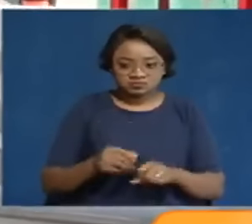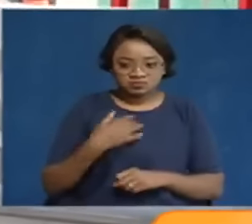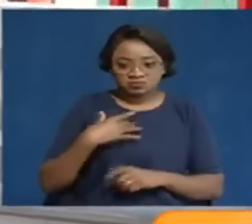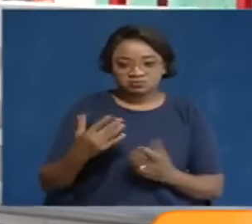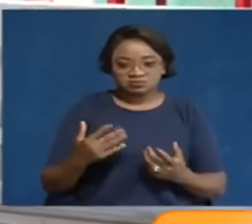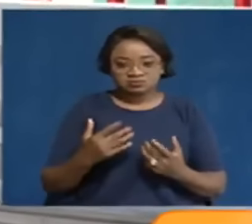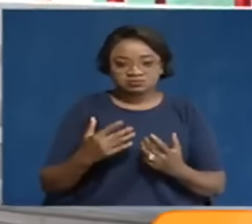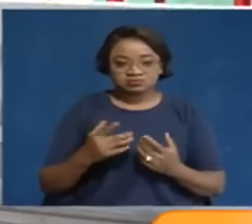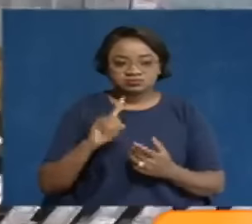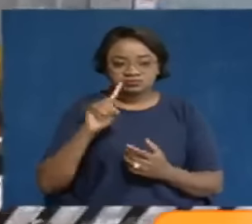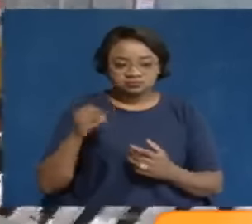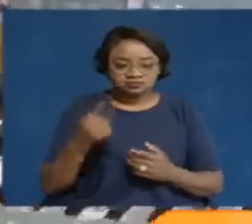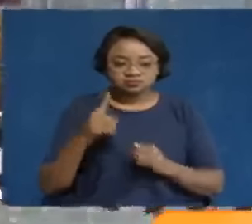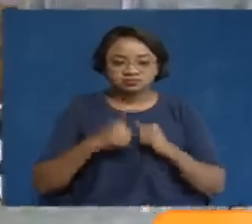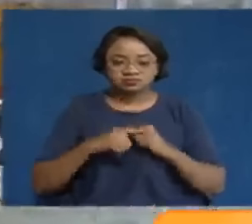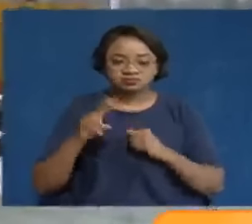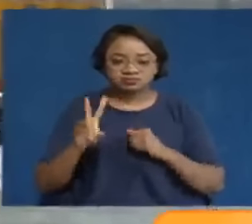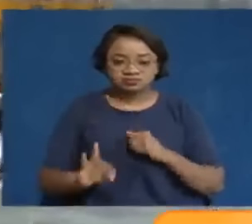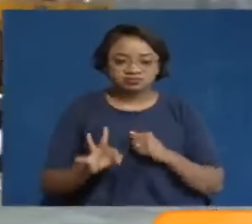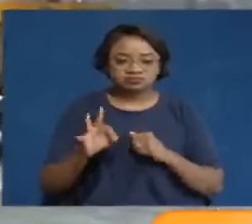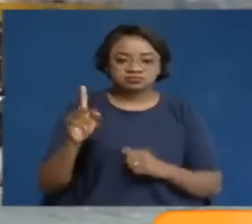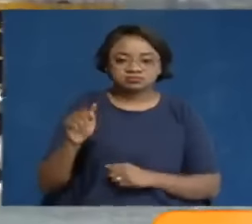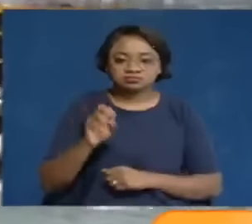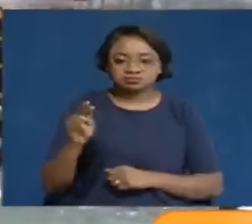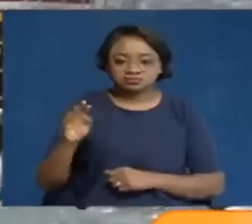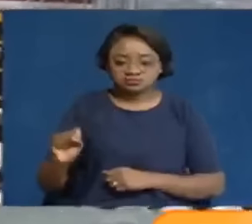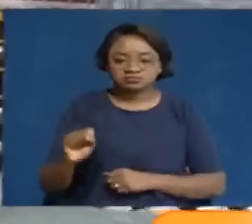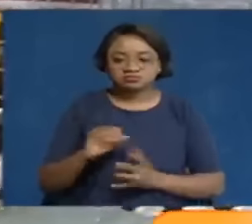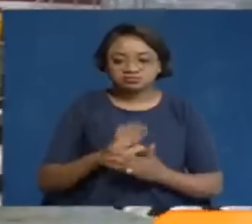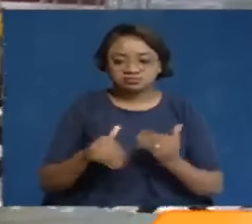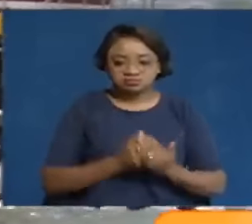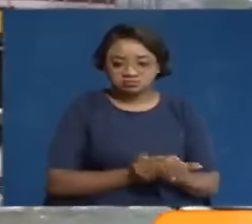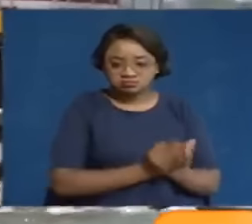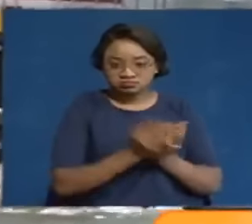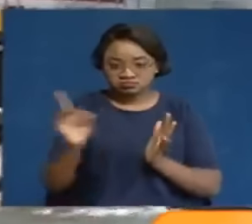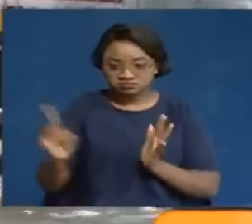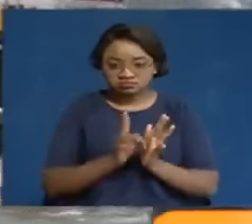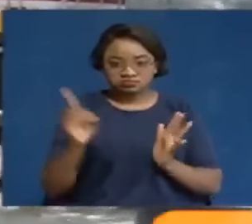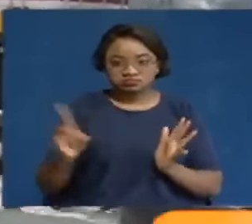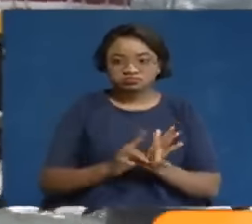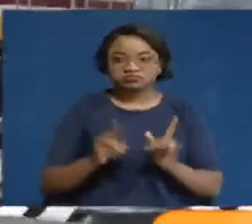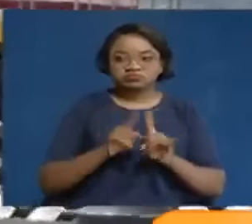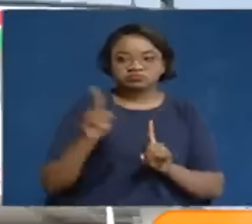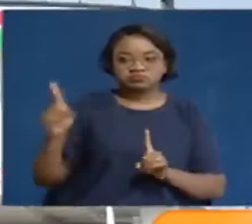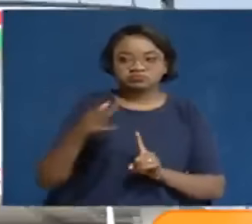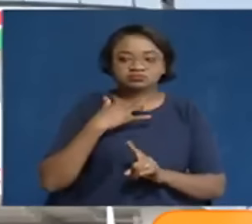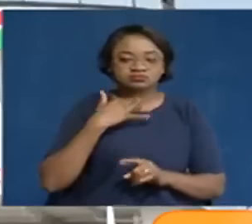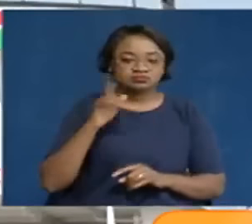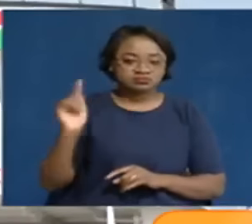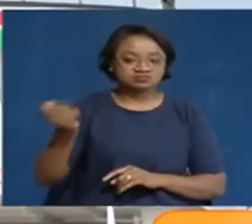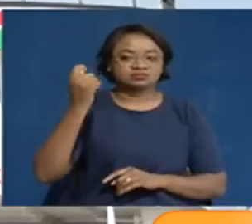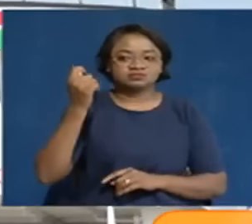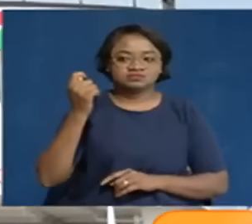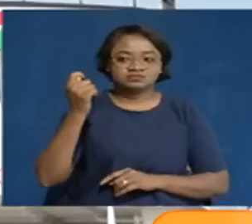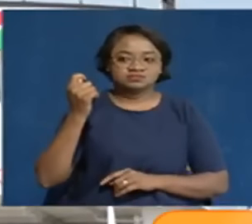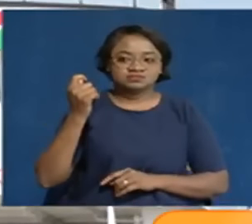1,063 tons in every trip. The trip, signifying Kenya's bid to reclaim its position as a prime hub